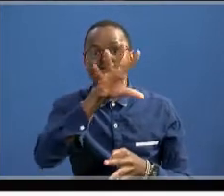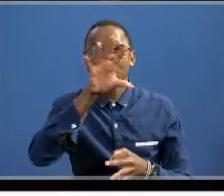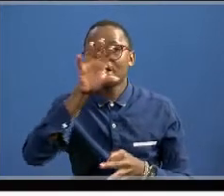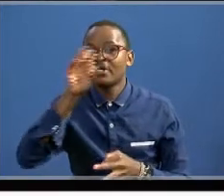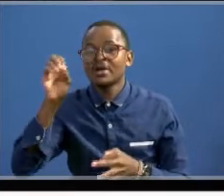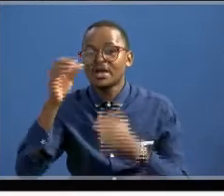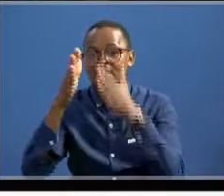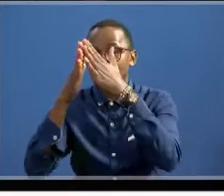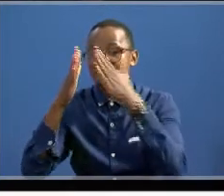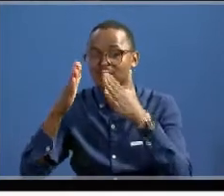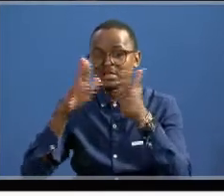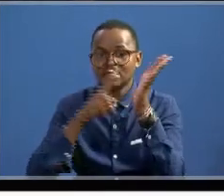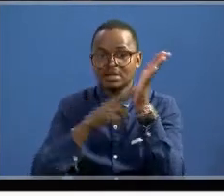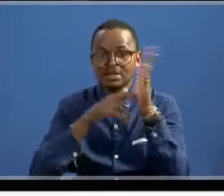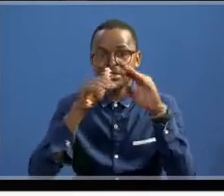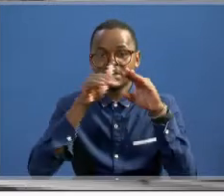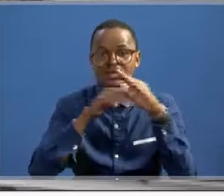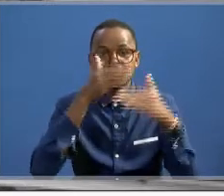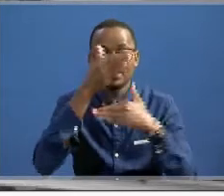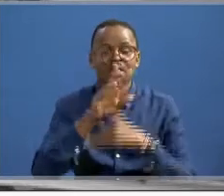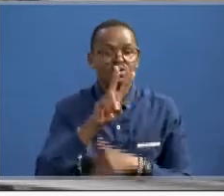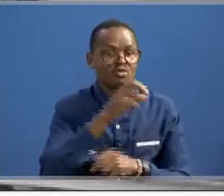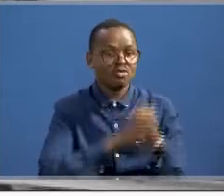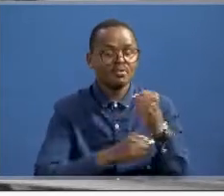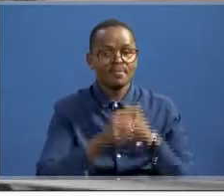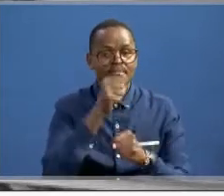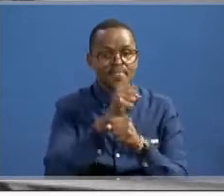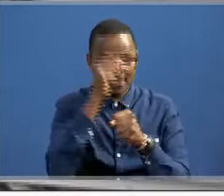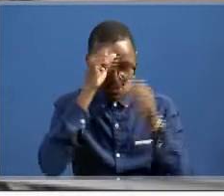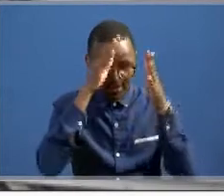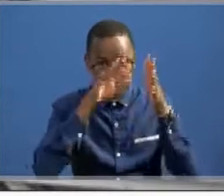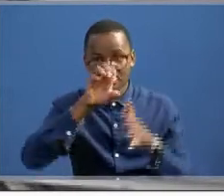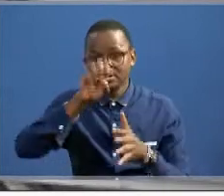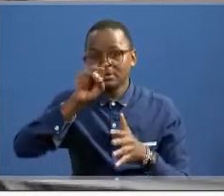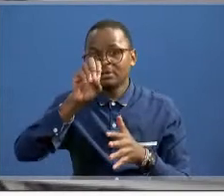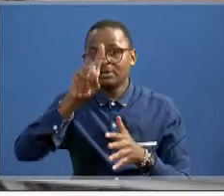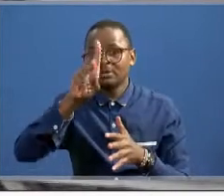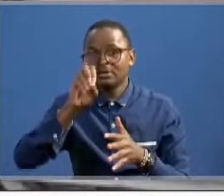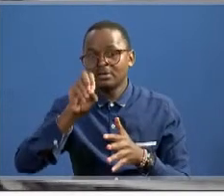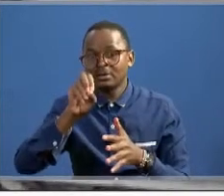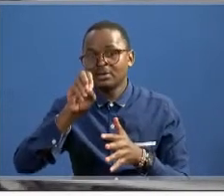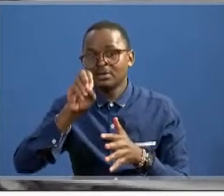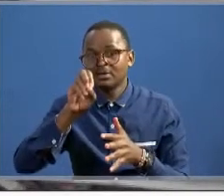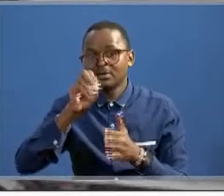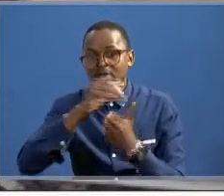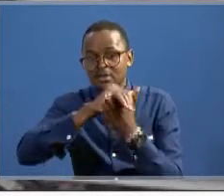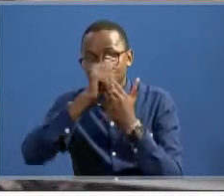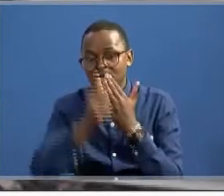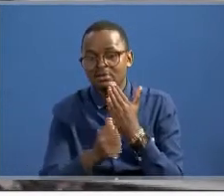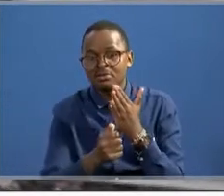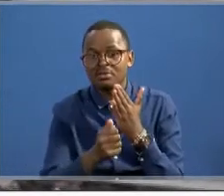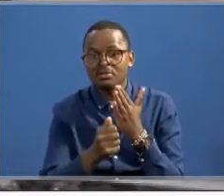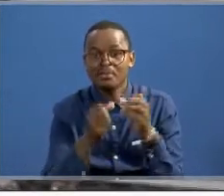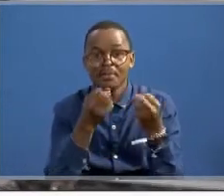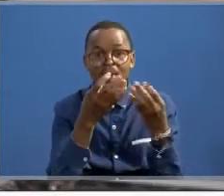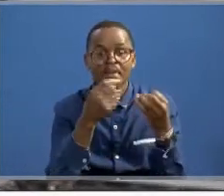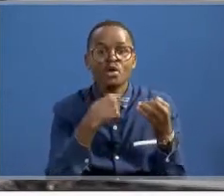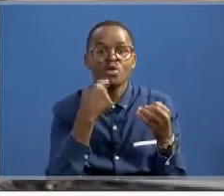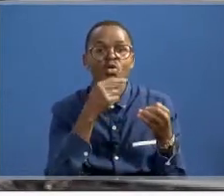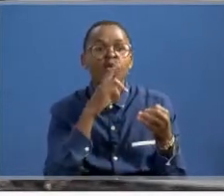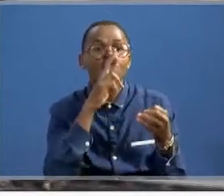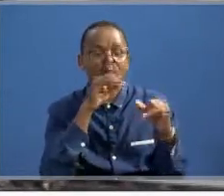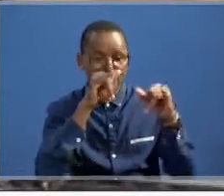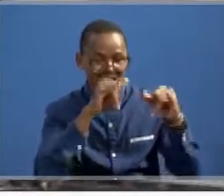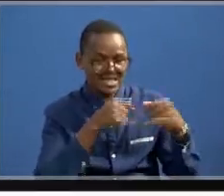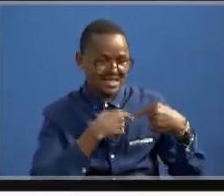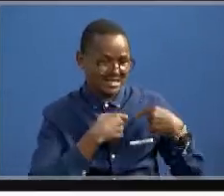1,500 affordable housing units in the next 2 years. Governor Mike Sonko, who handed out the checks to the beneficiaries, most of whom have lived